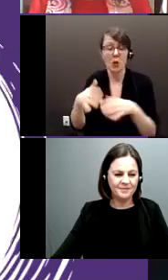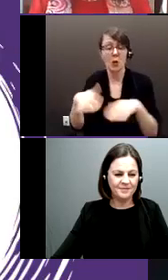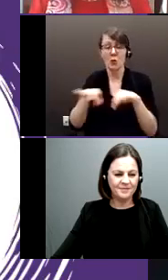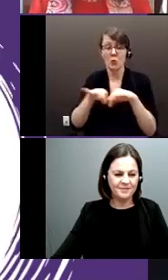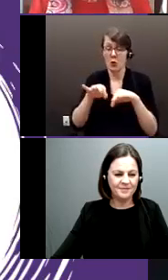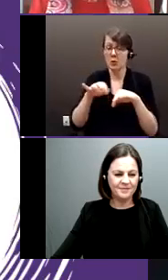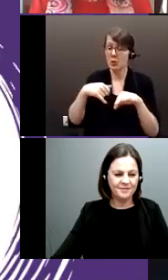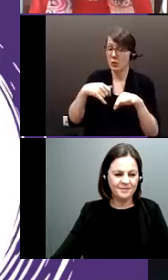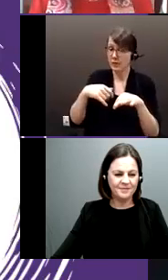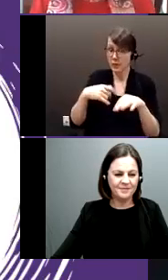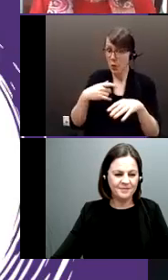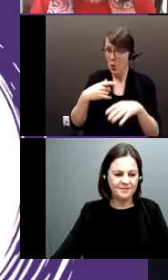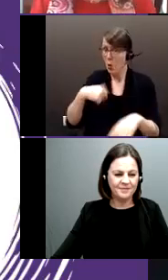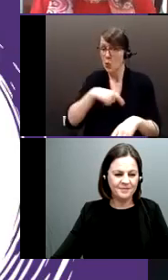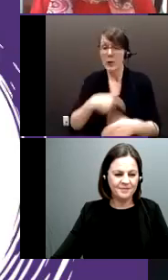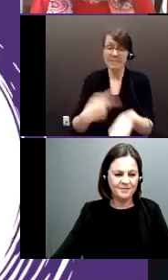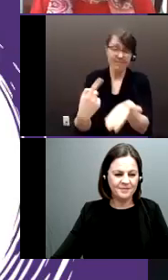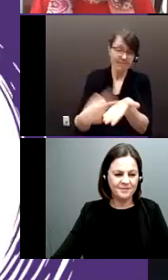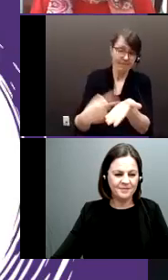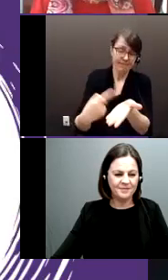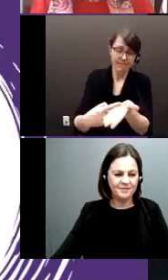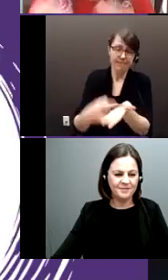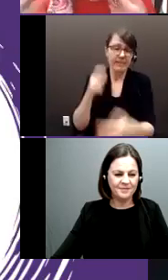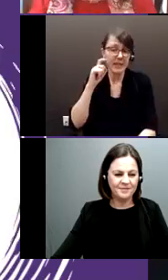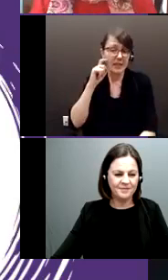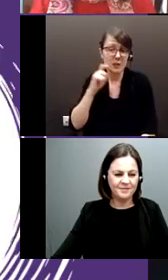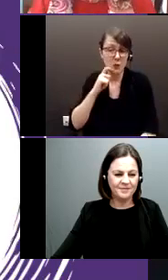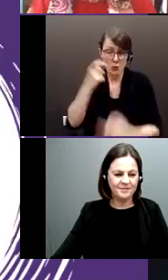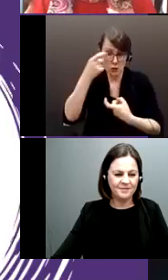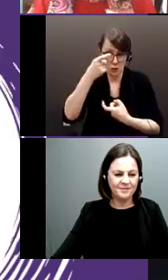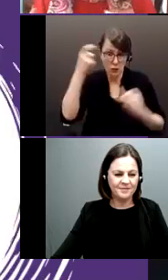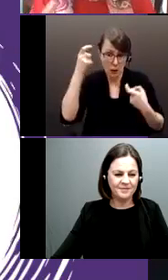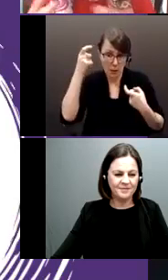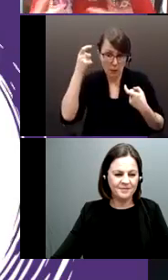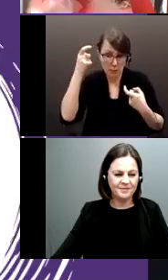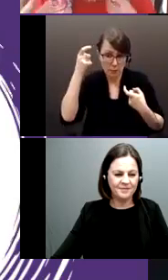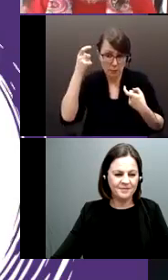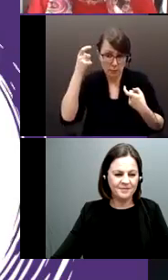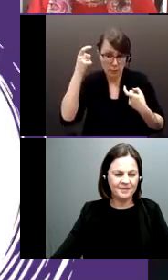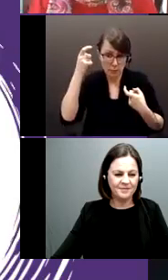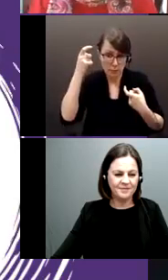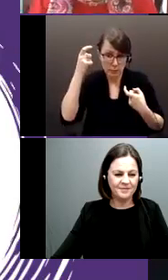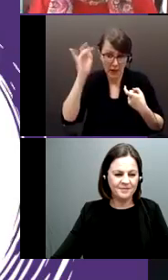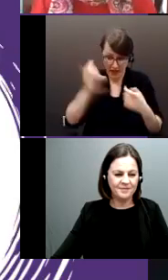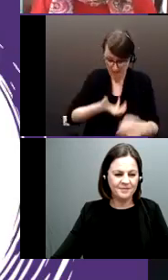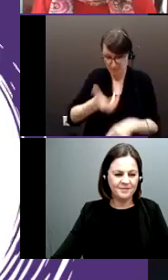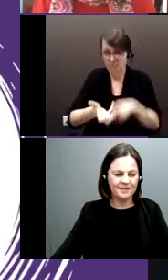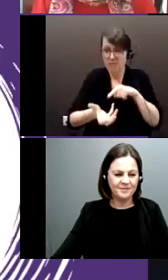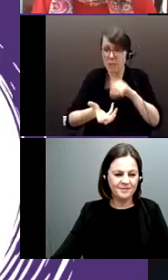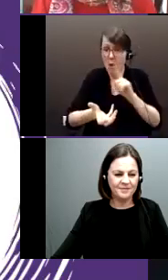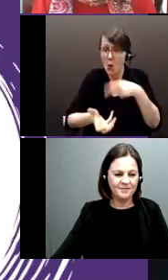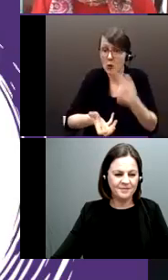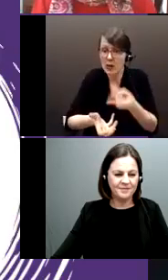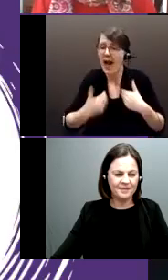sexual trauma, that we understand that there is more than that trauma that has